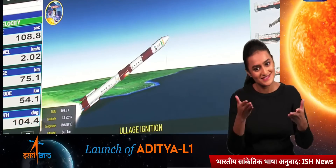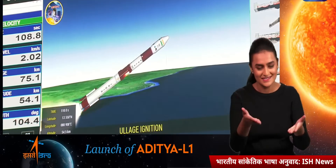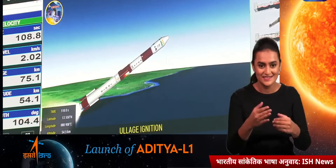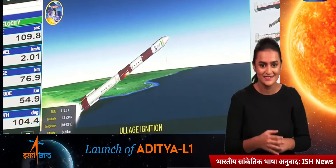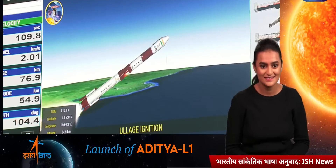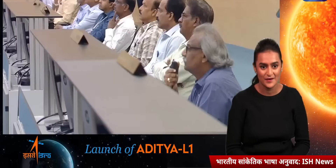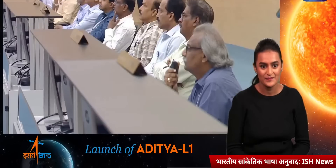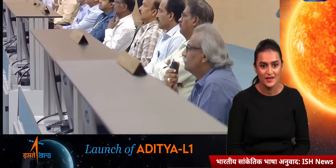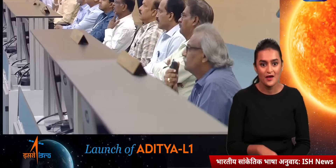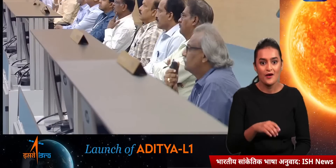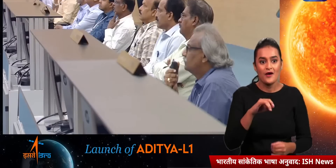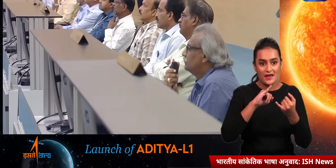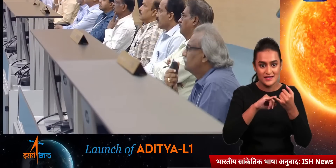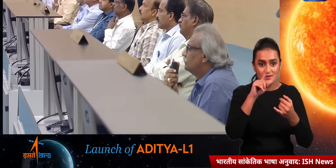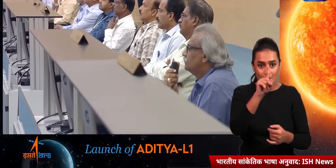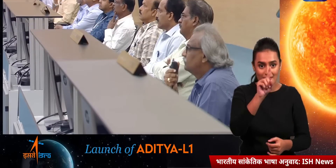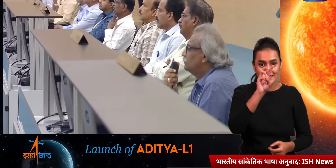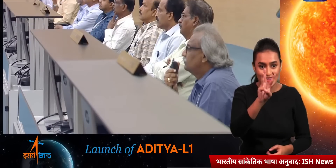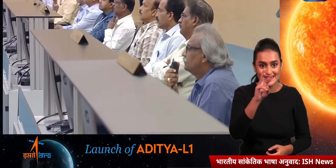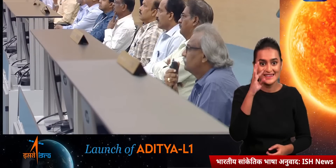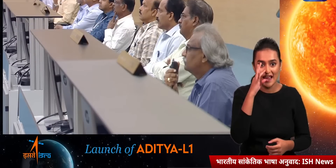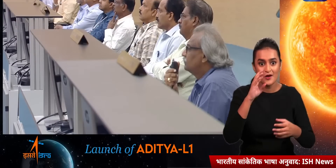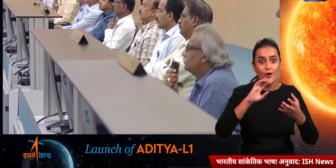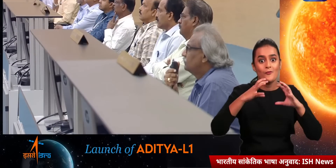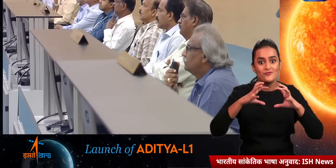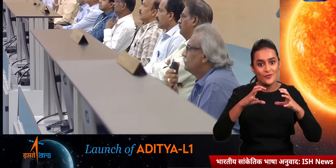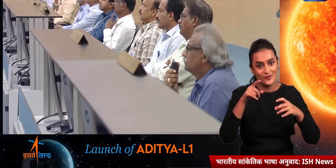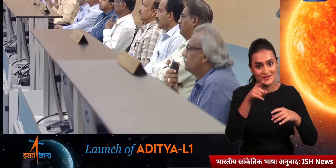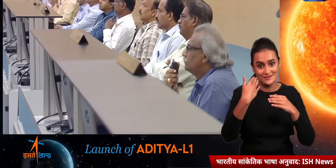S-139 motor still thrusting.